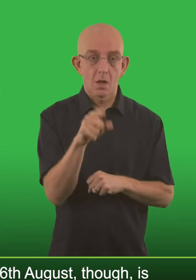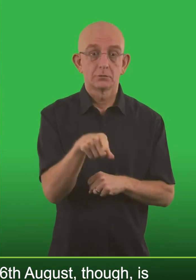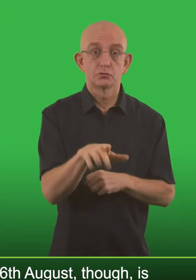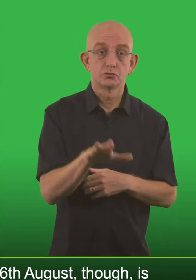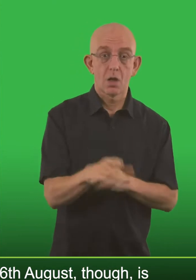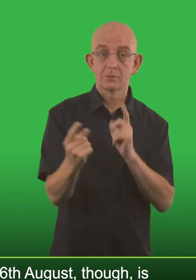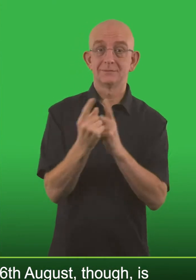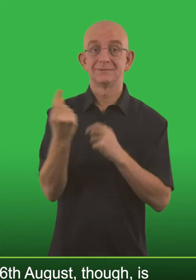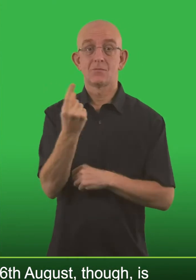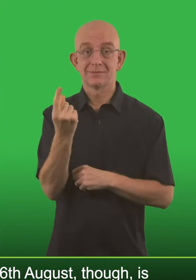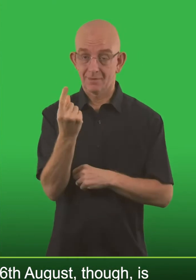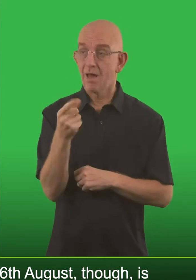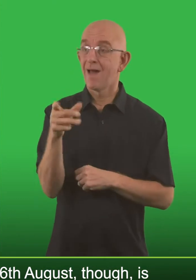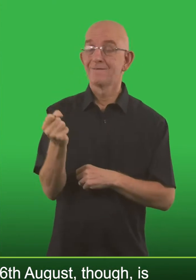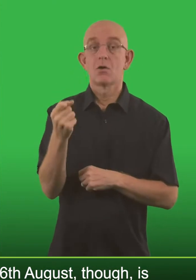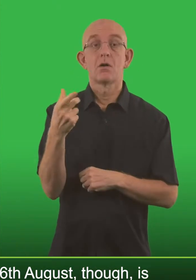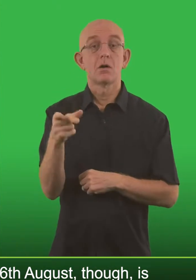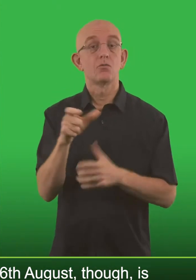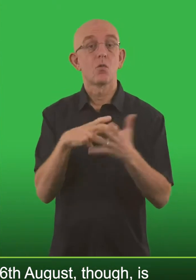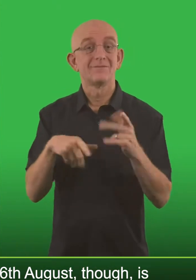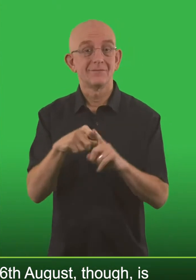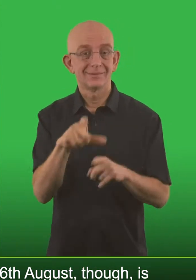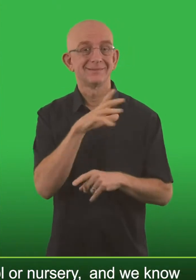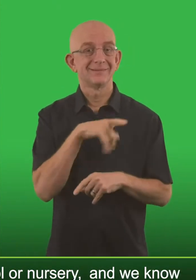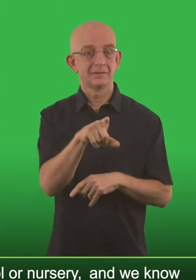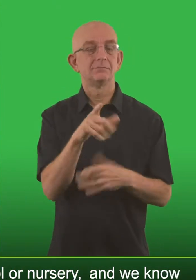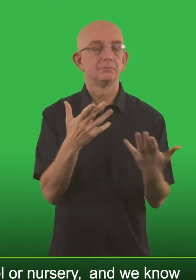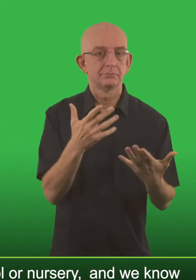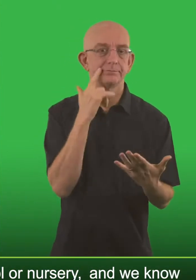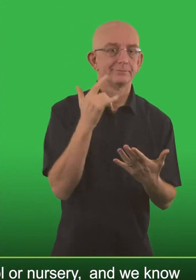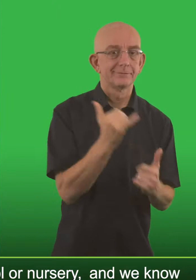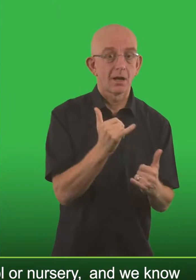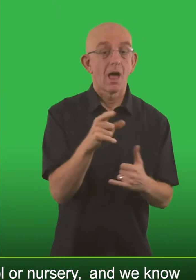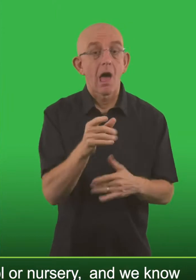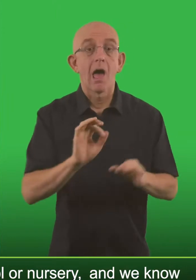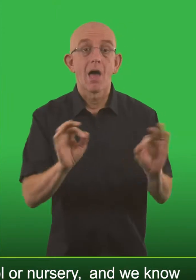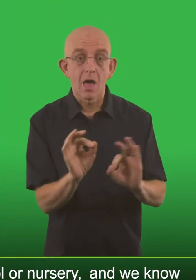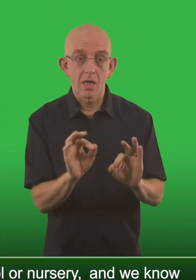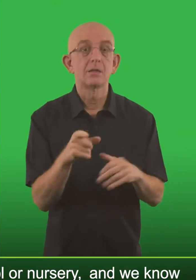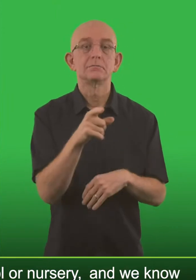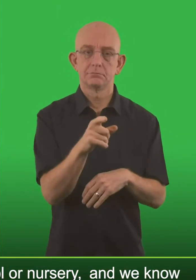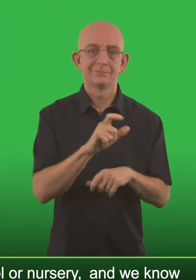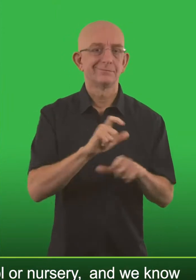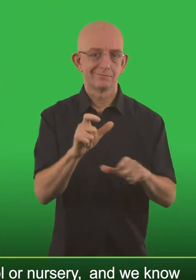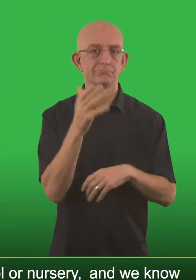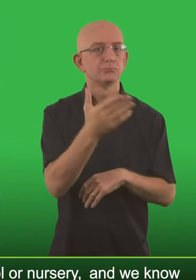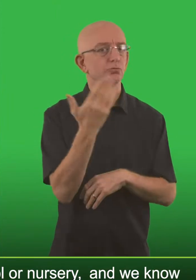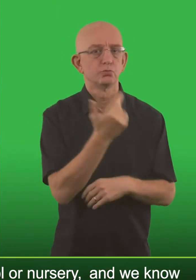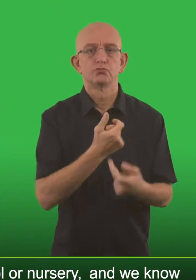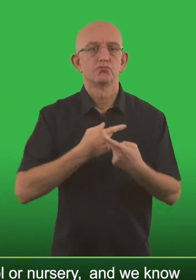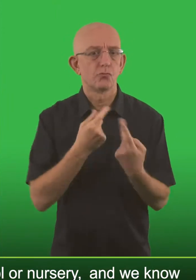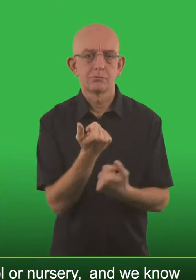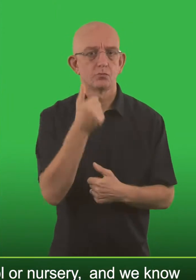your child is a contact of a positive case, they'll need to get a PCR test, but if it's negative they can keep going to school or nursery, and we know that's really important